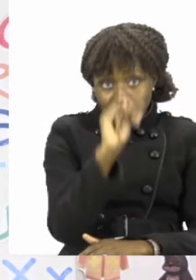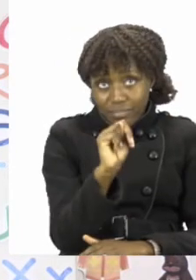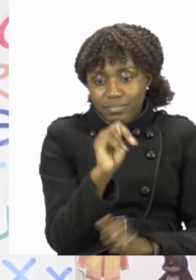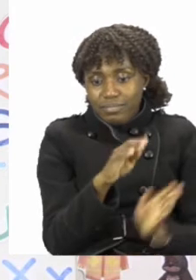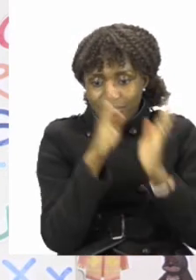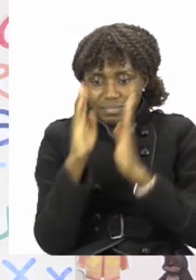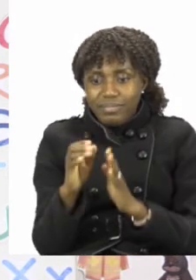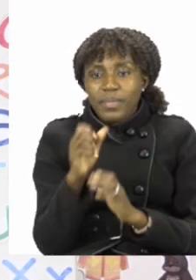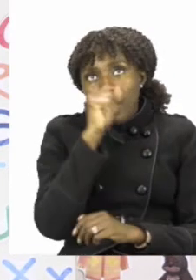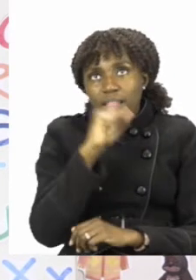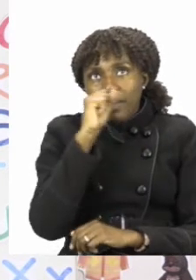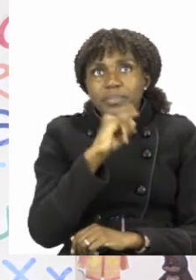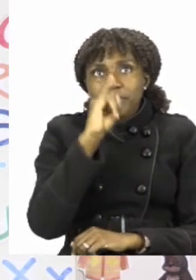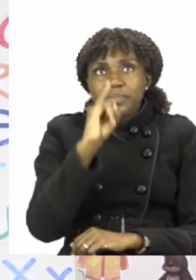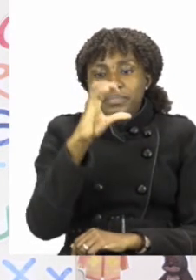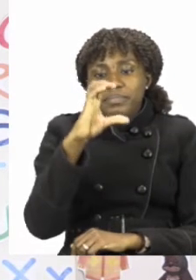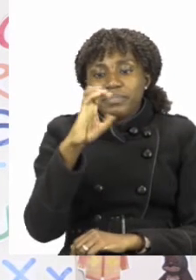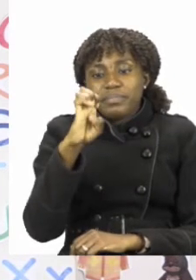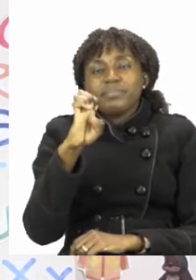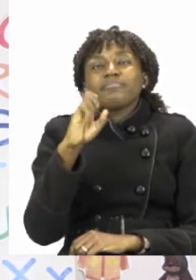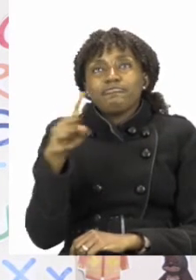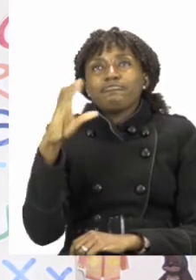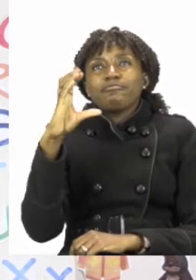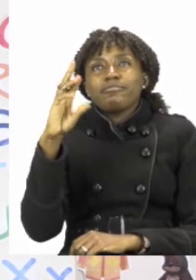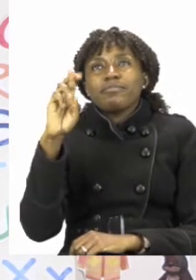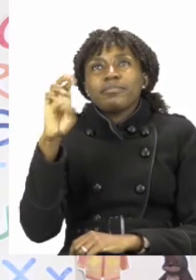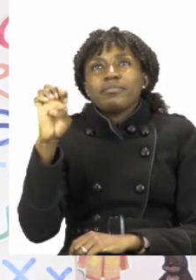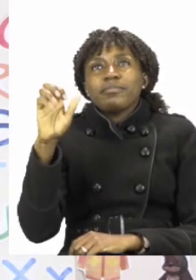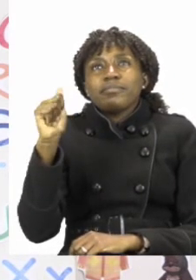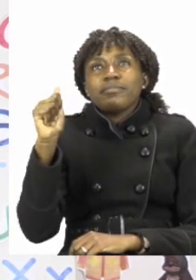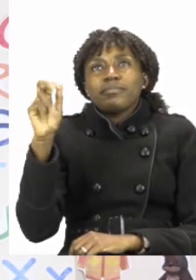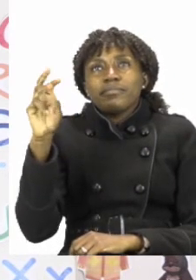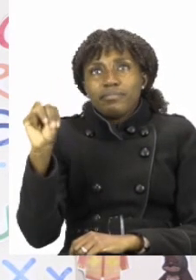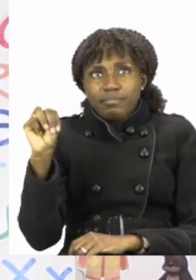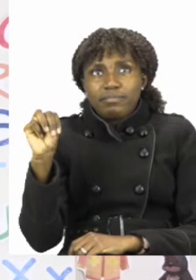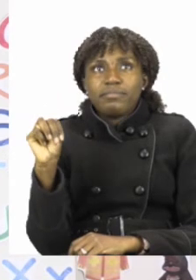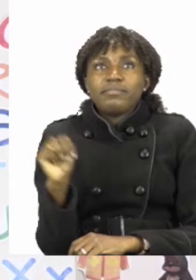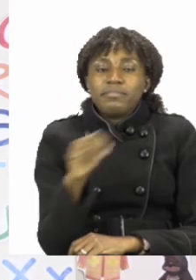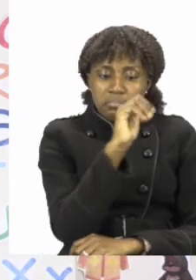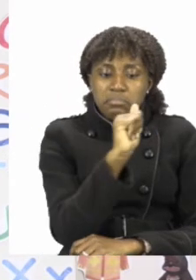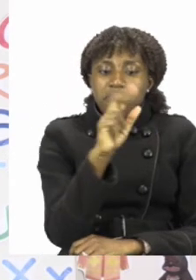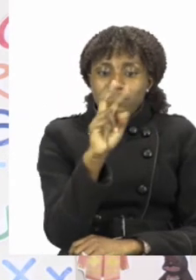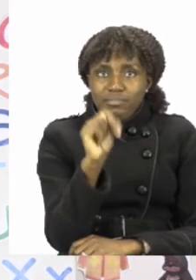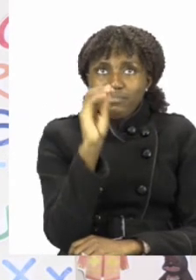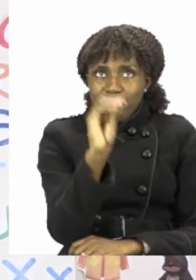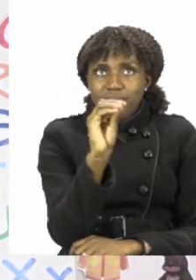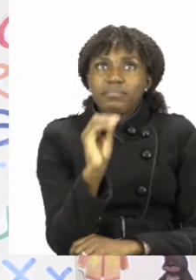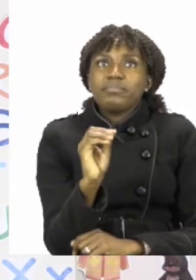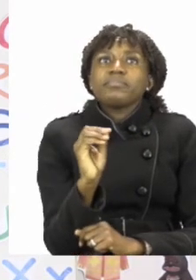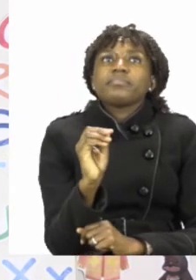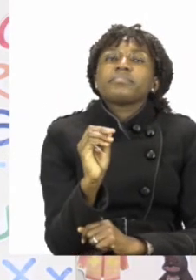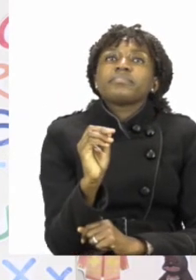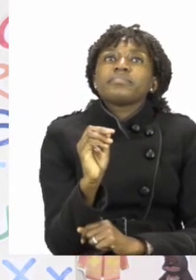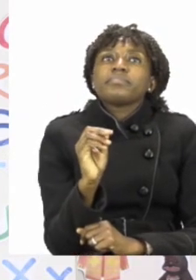going to say an ice cream. So go ahead and put an.